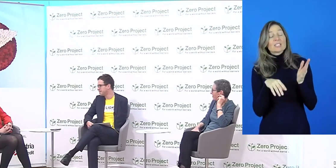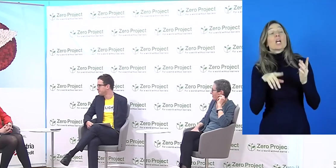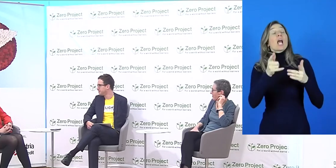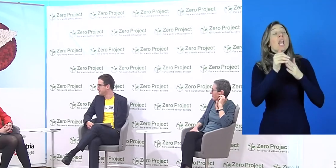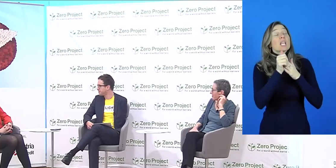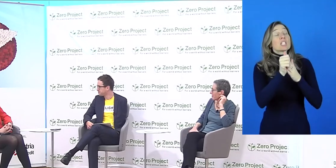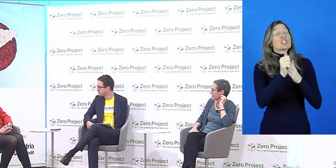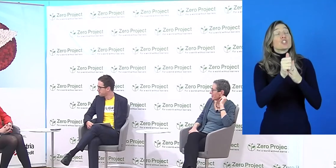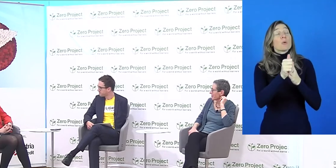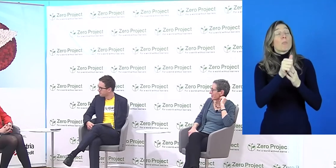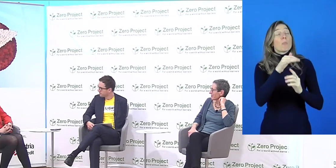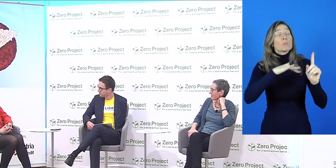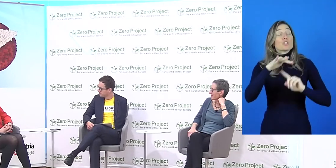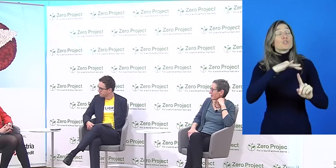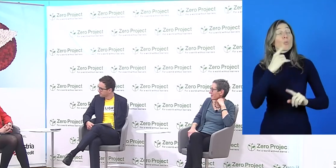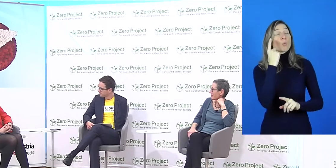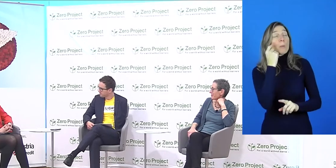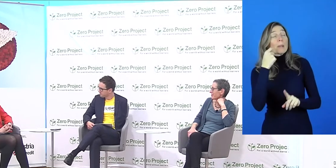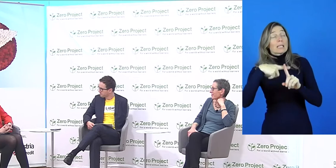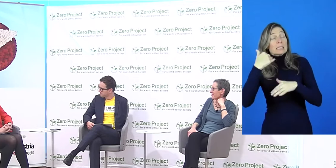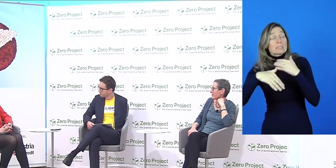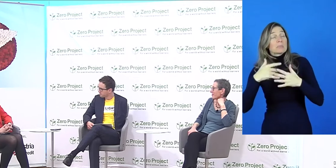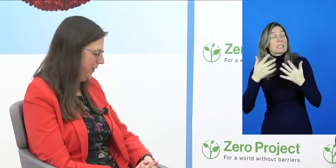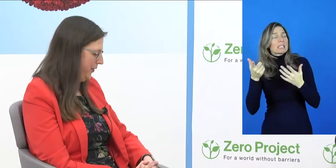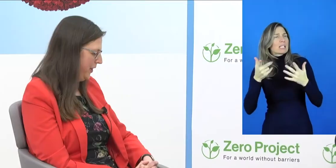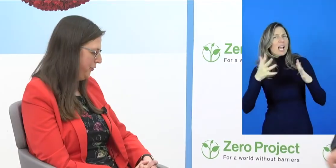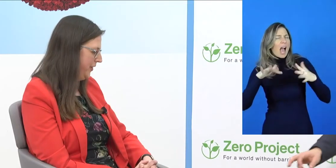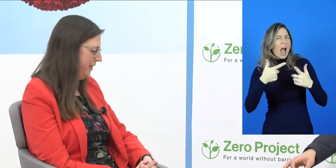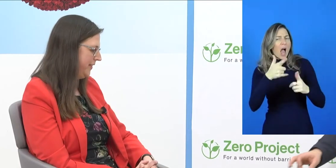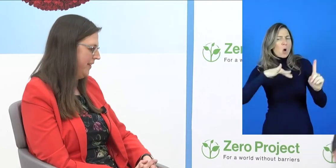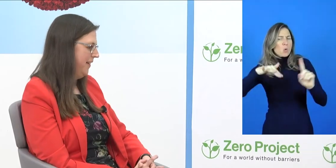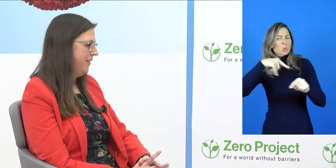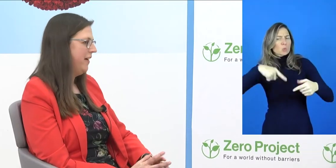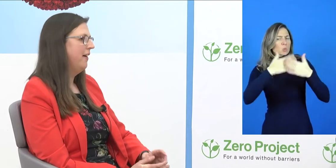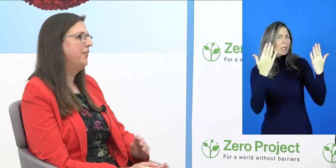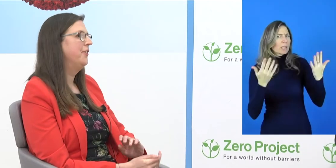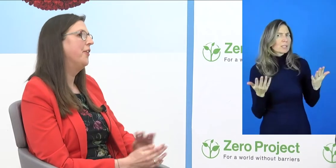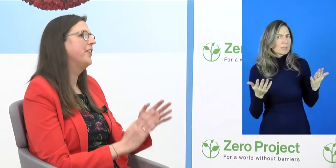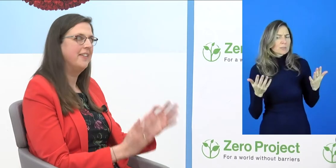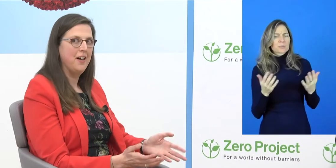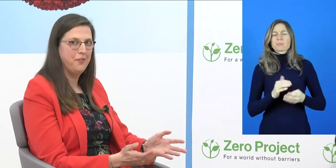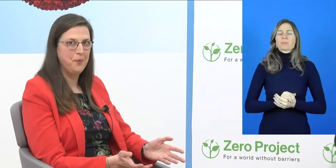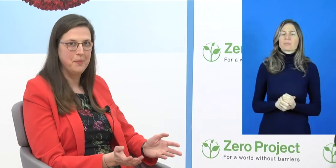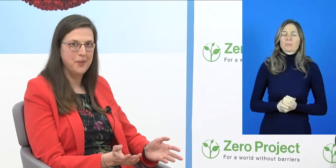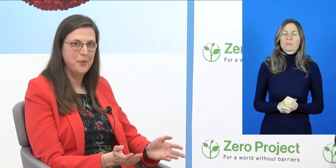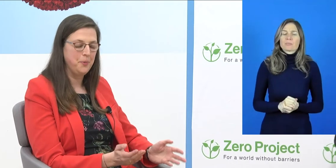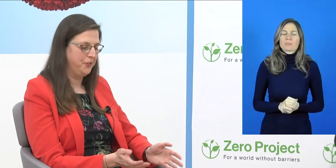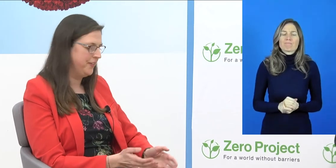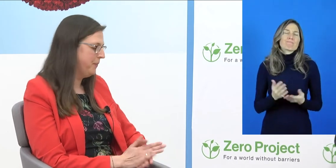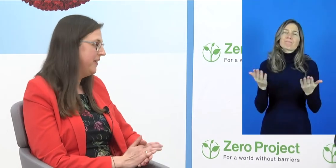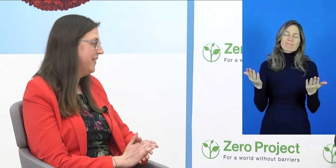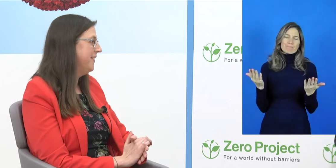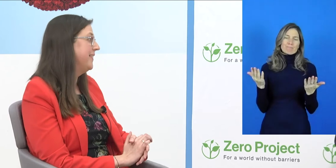a disability? I think firstly, you have to see that there are not enough women